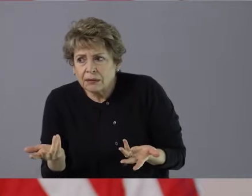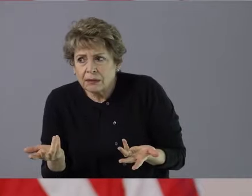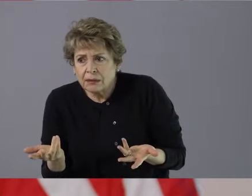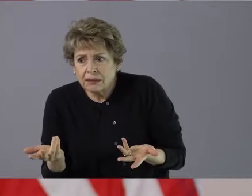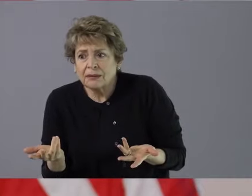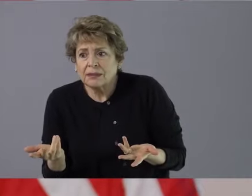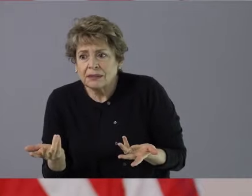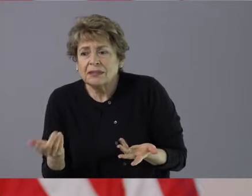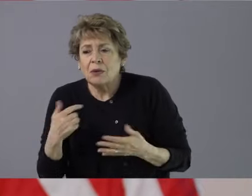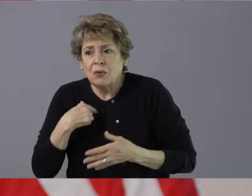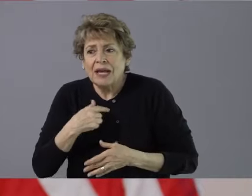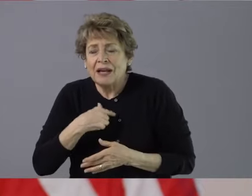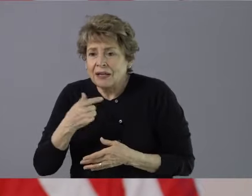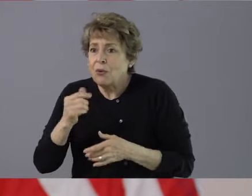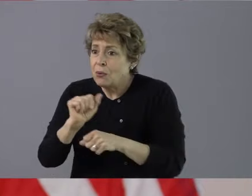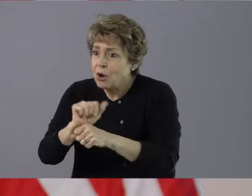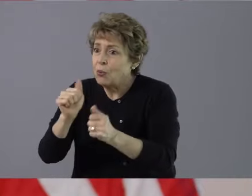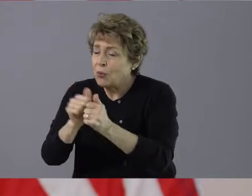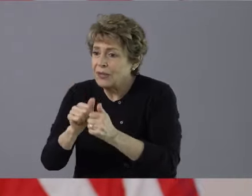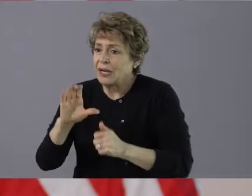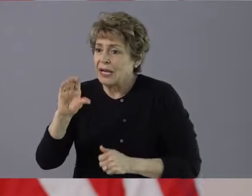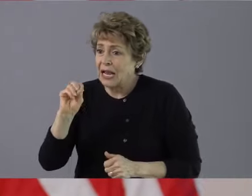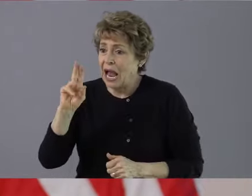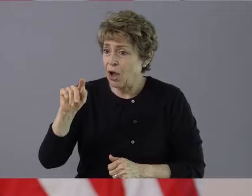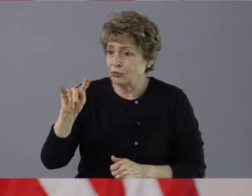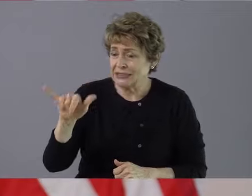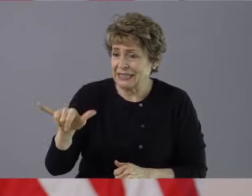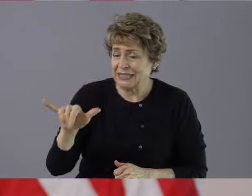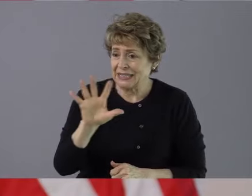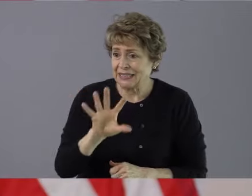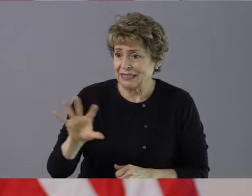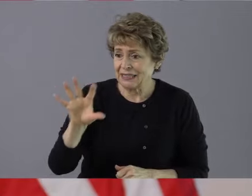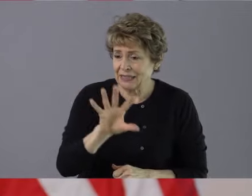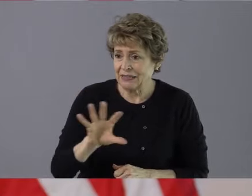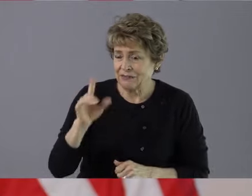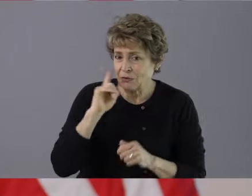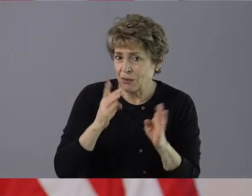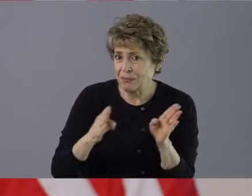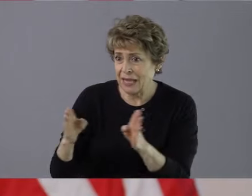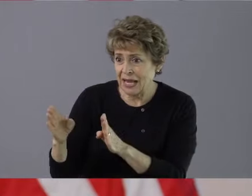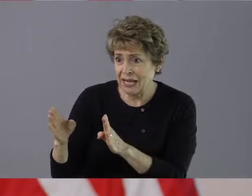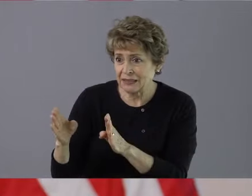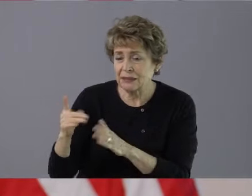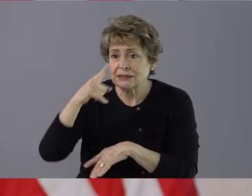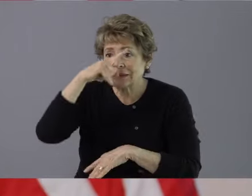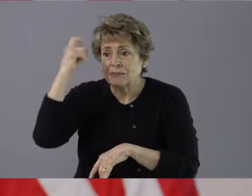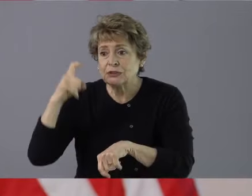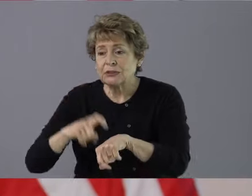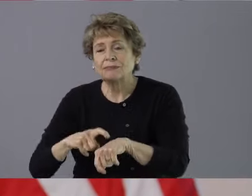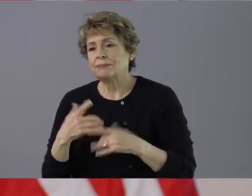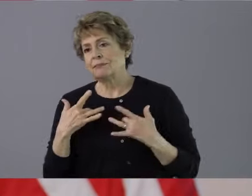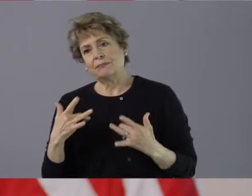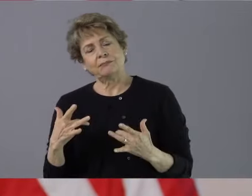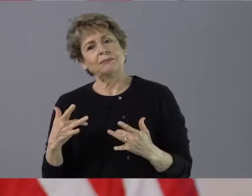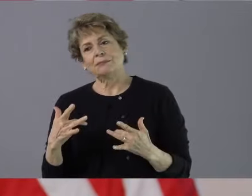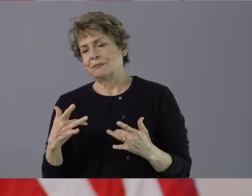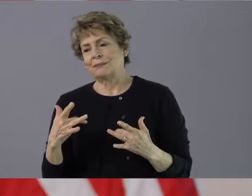to heat-related illness. We are also seeing increased deaths, unfortunately, due to suicide and